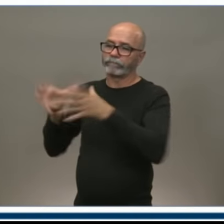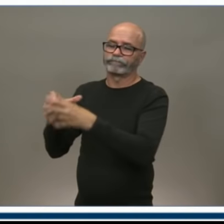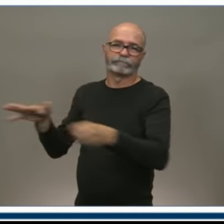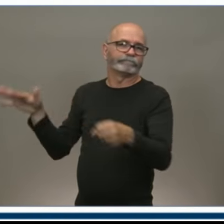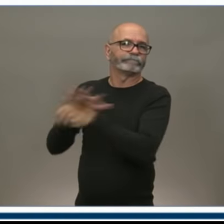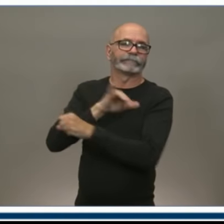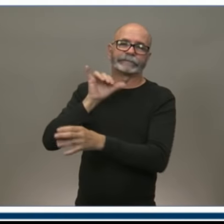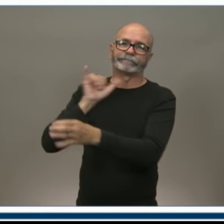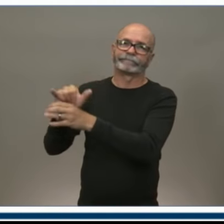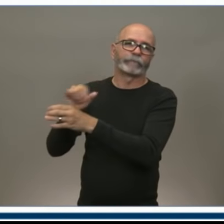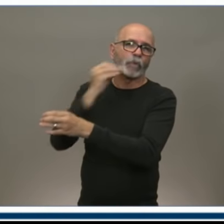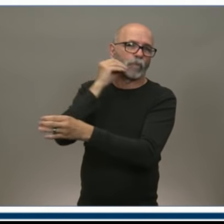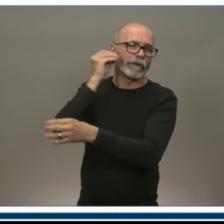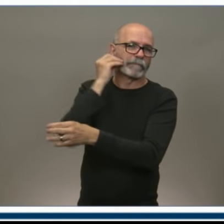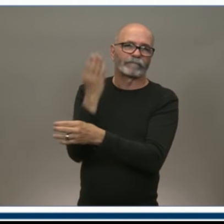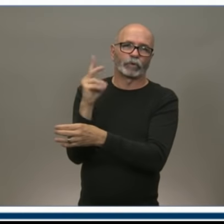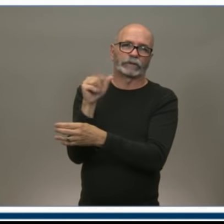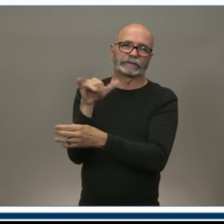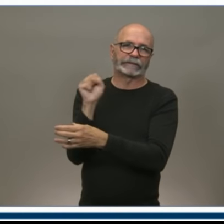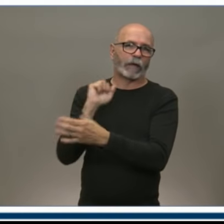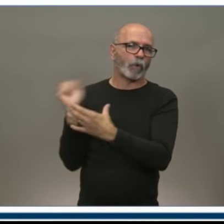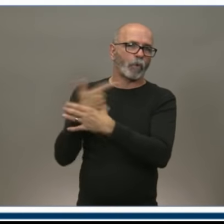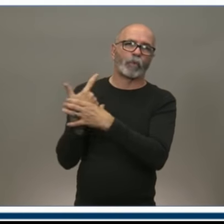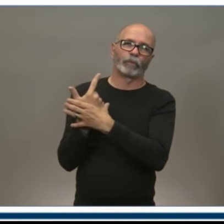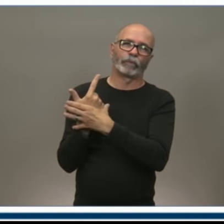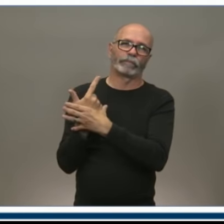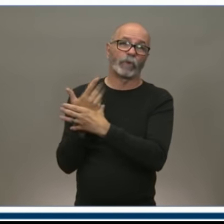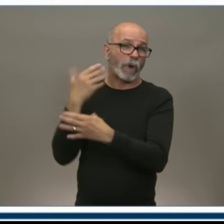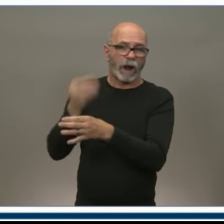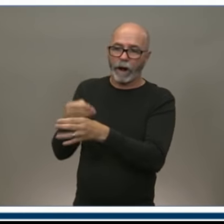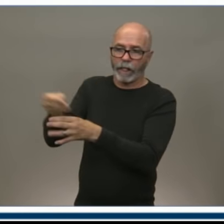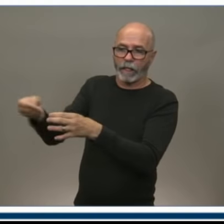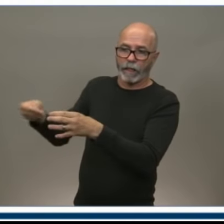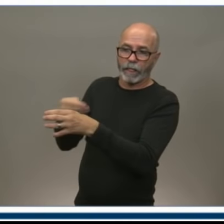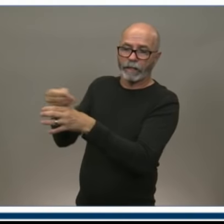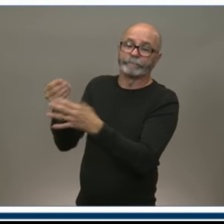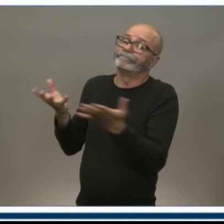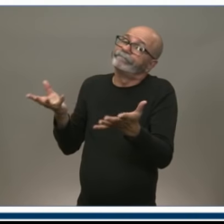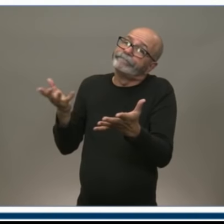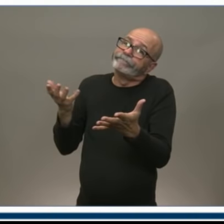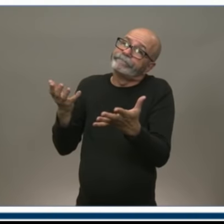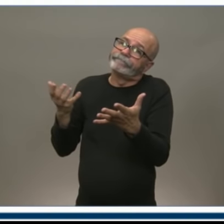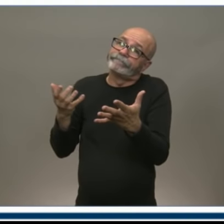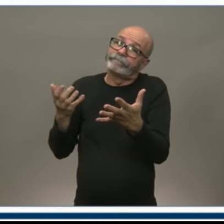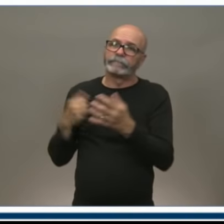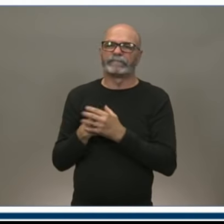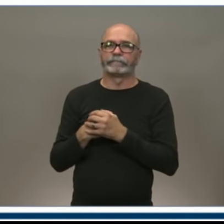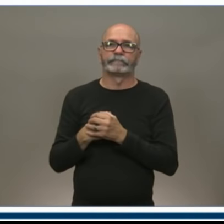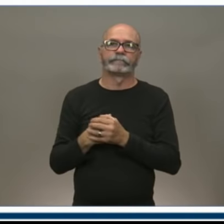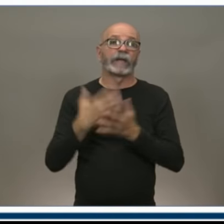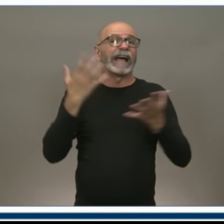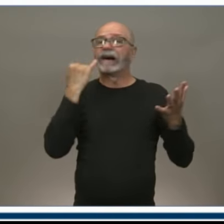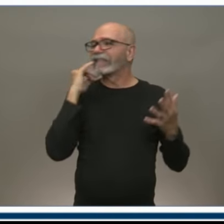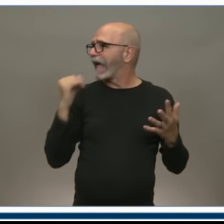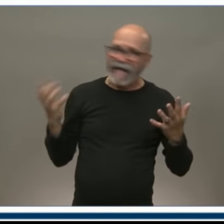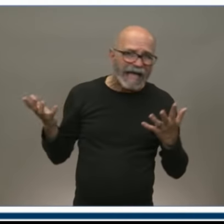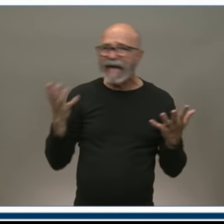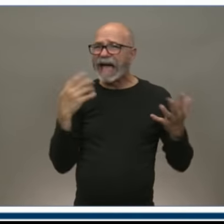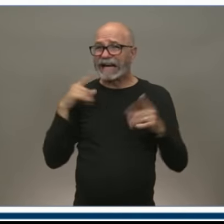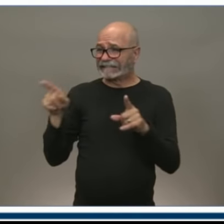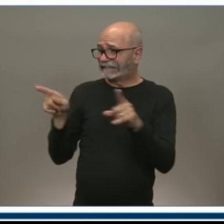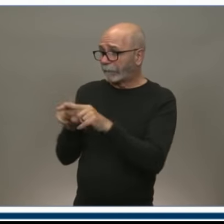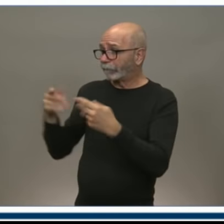that household. And the issue is around having shared spaces and not being in the same space at